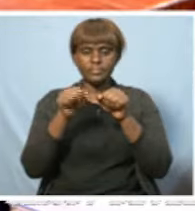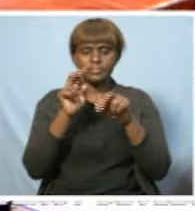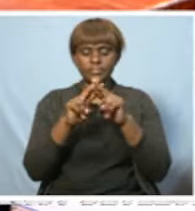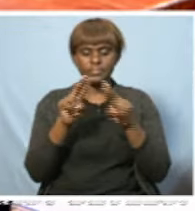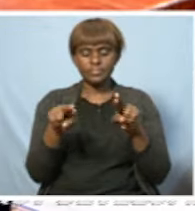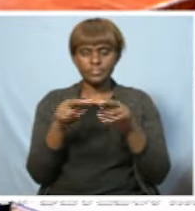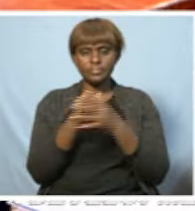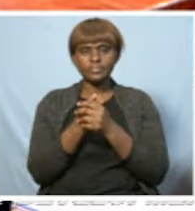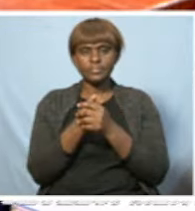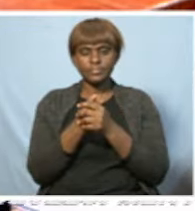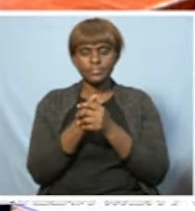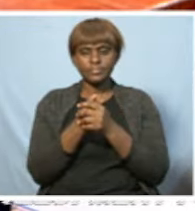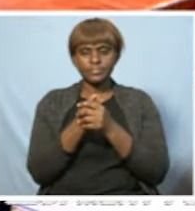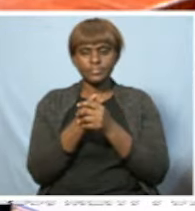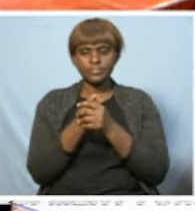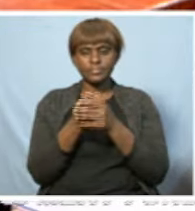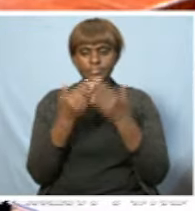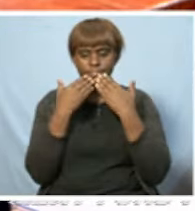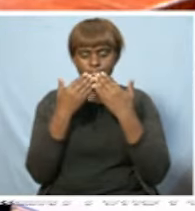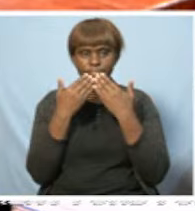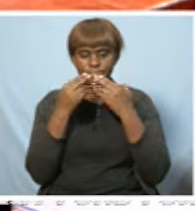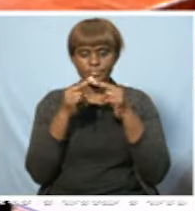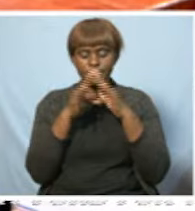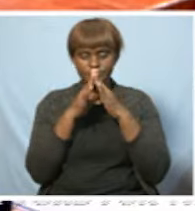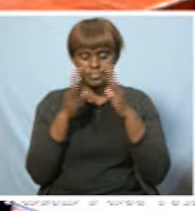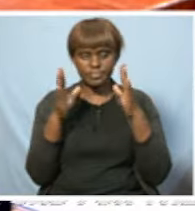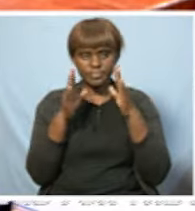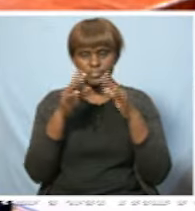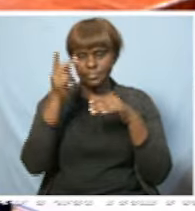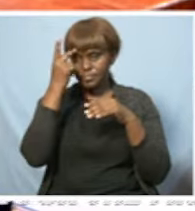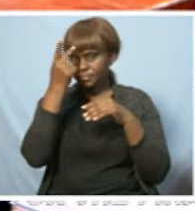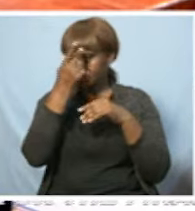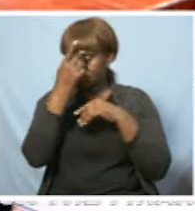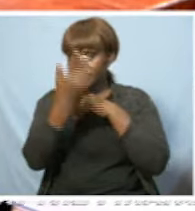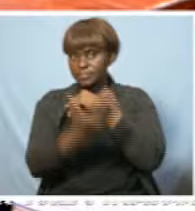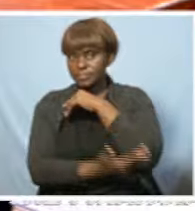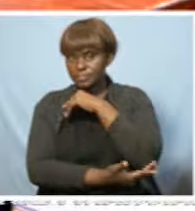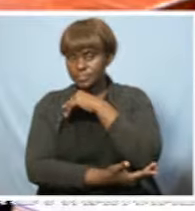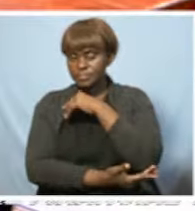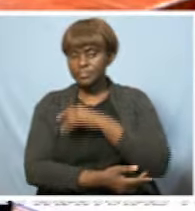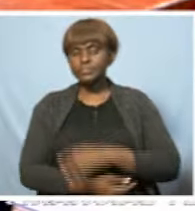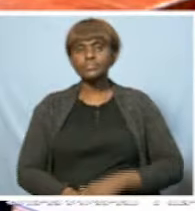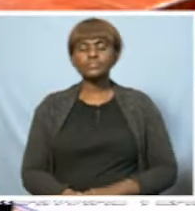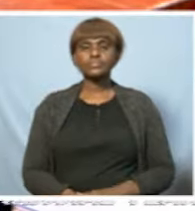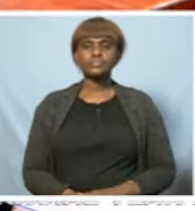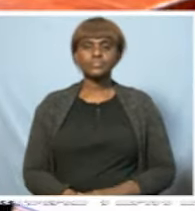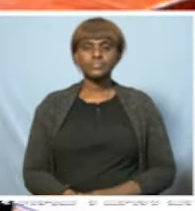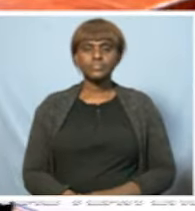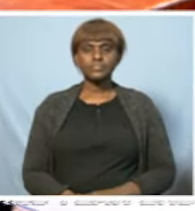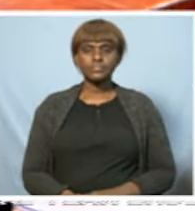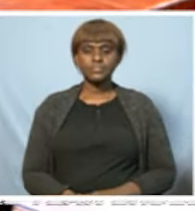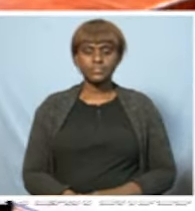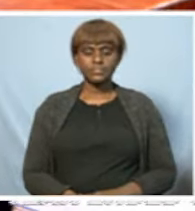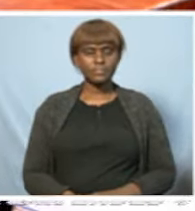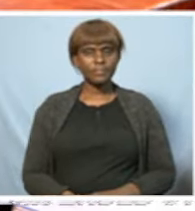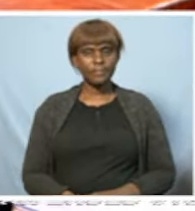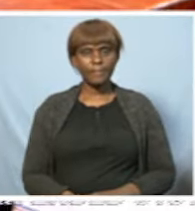Chair, I'm totally grateful and PETAUKE with the feeling. I thank God for life.